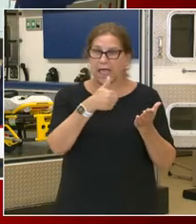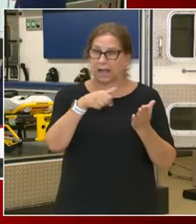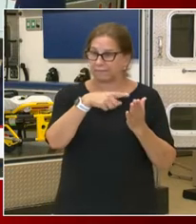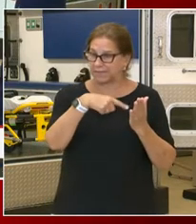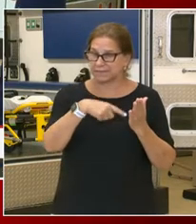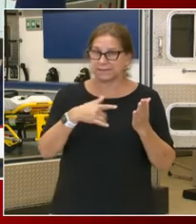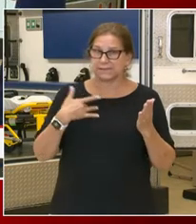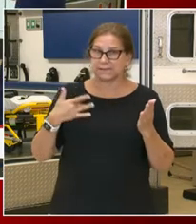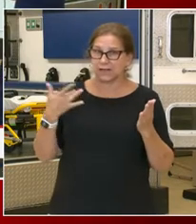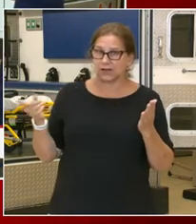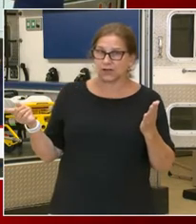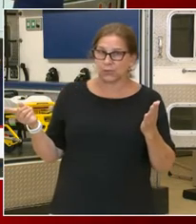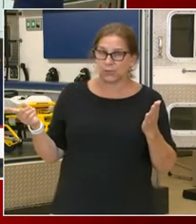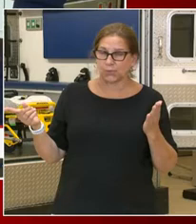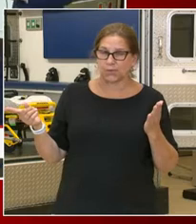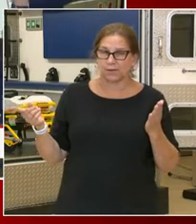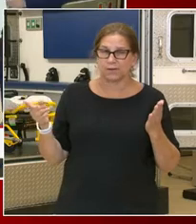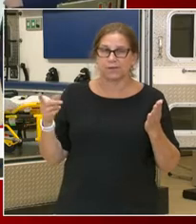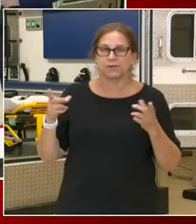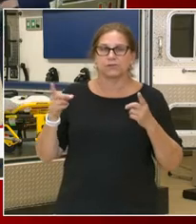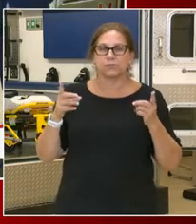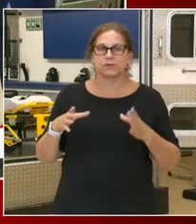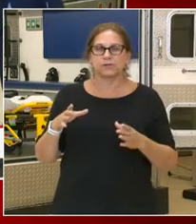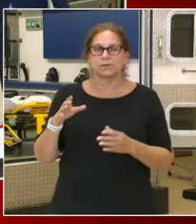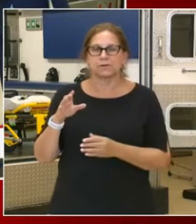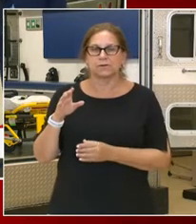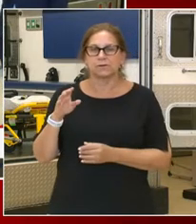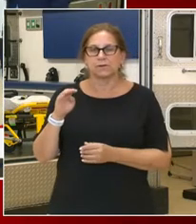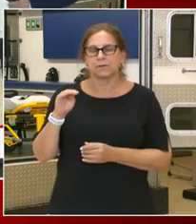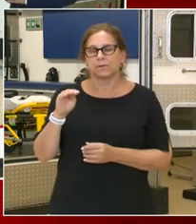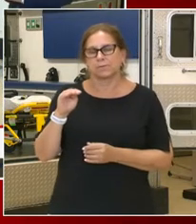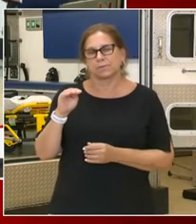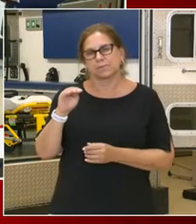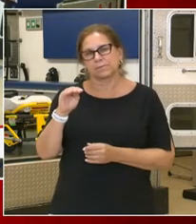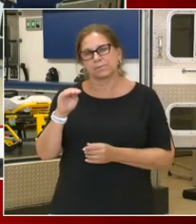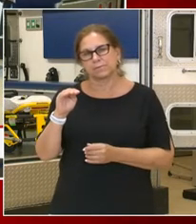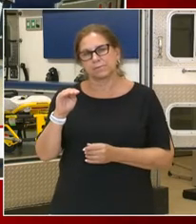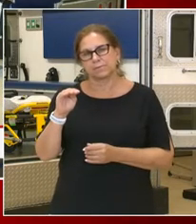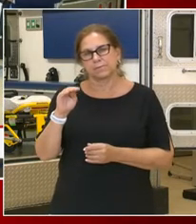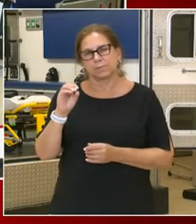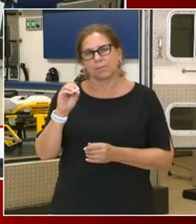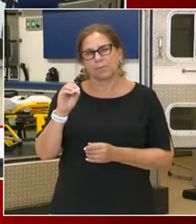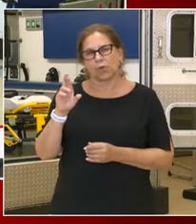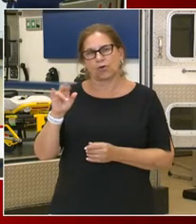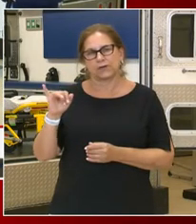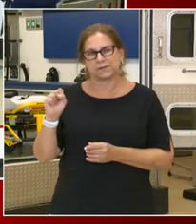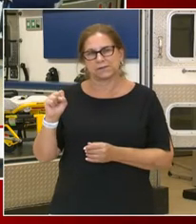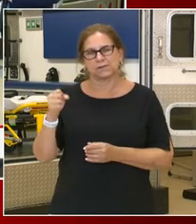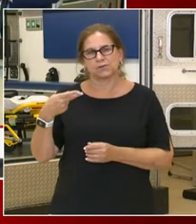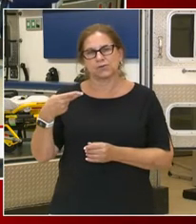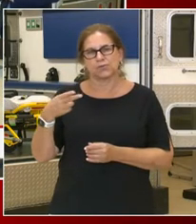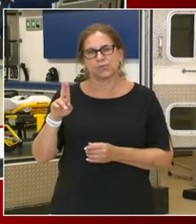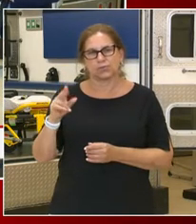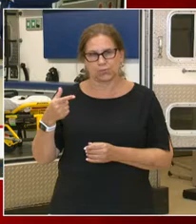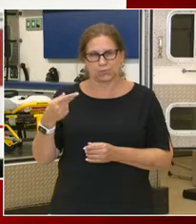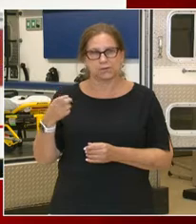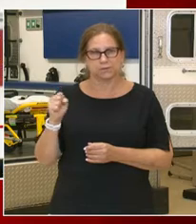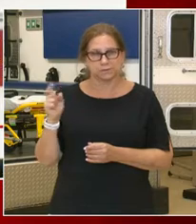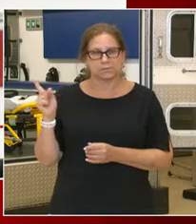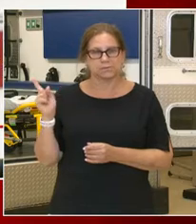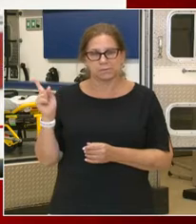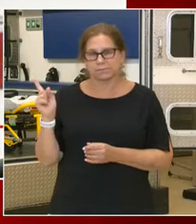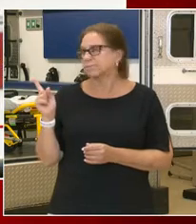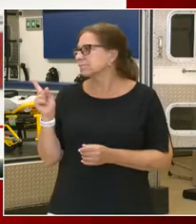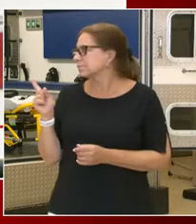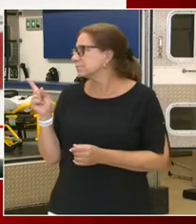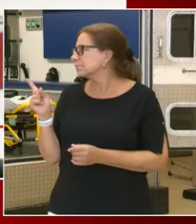there's a lot in this budget that excites you. There is a lot in this budget that excites me. I have to say this,